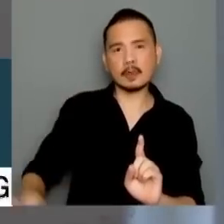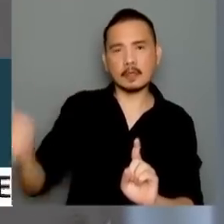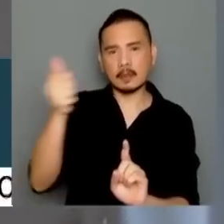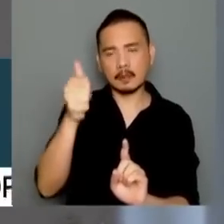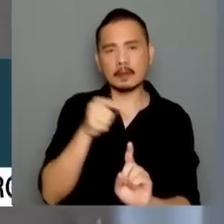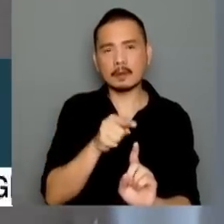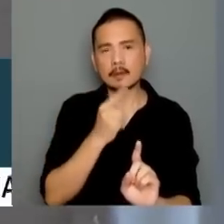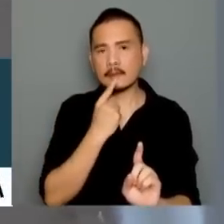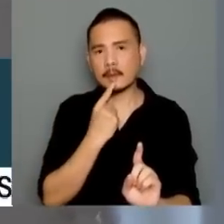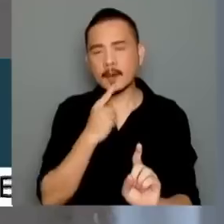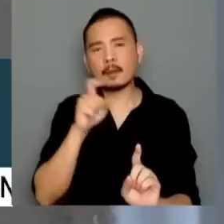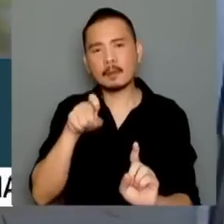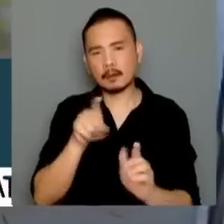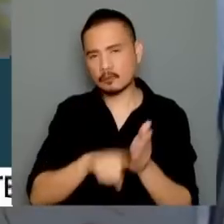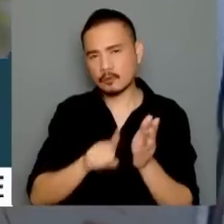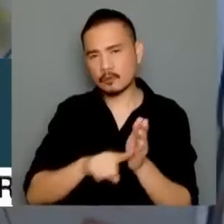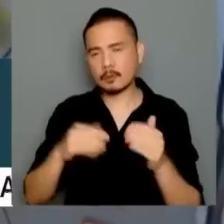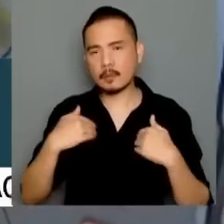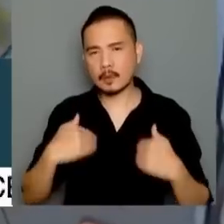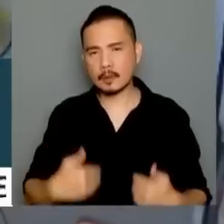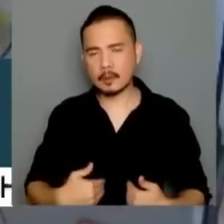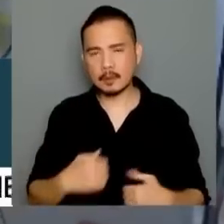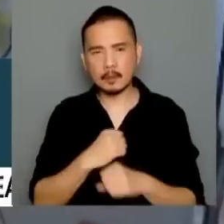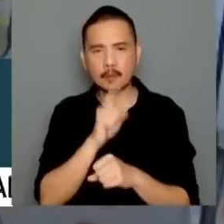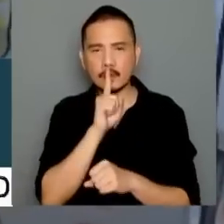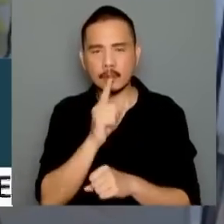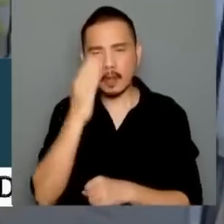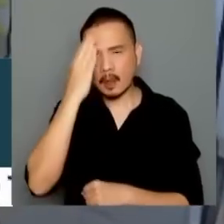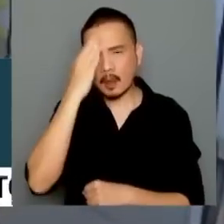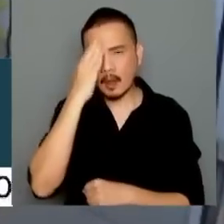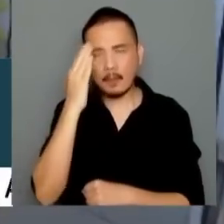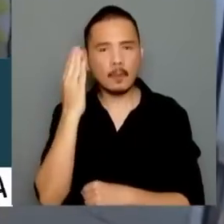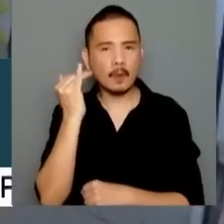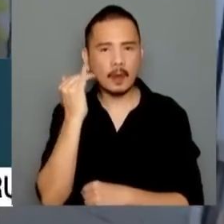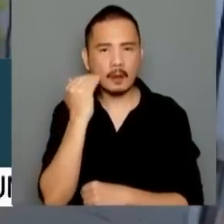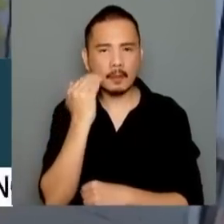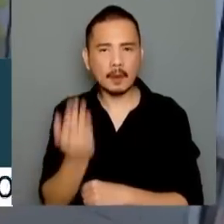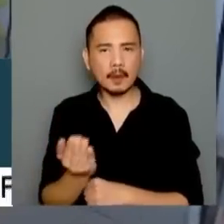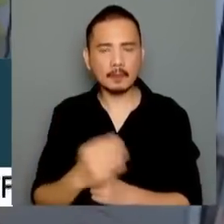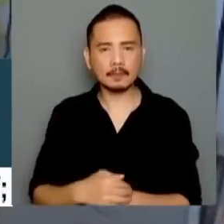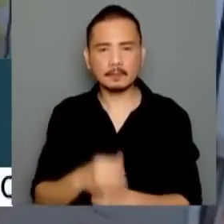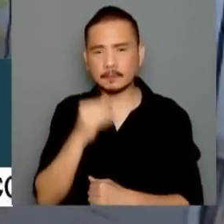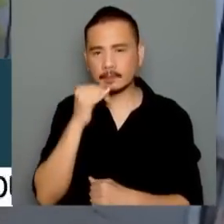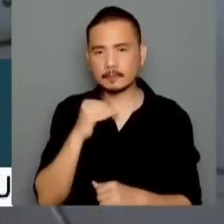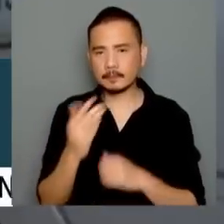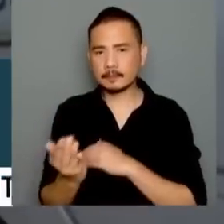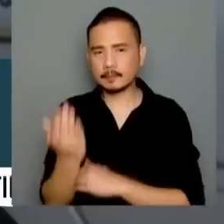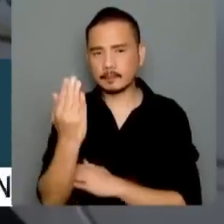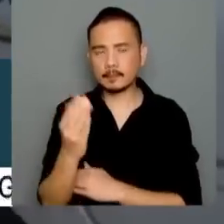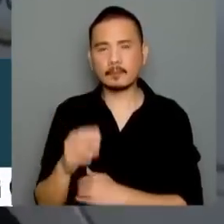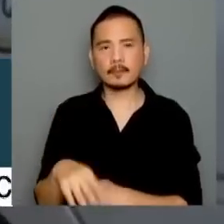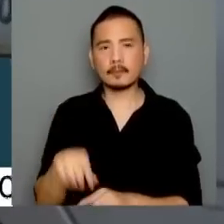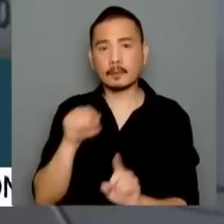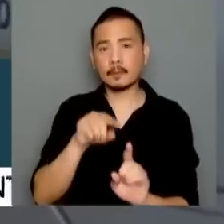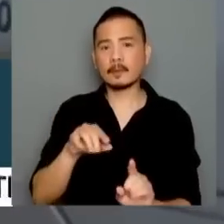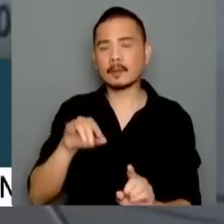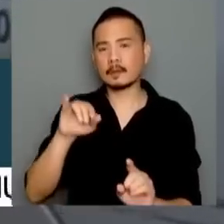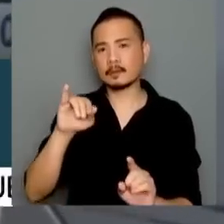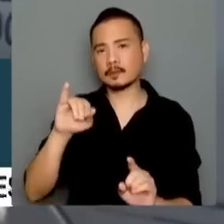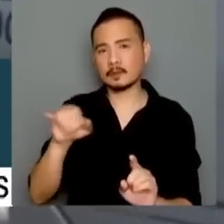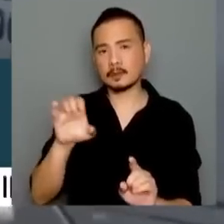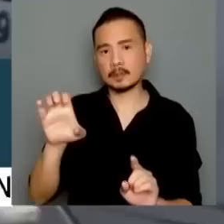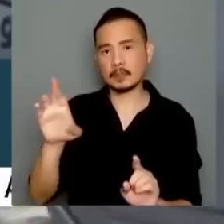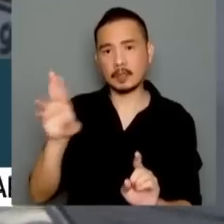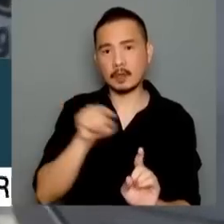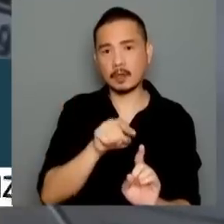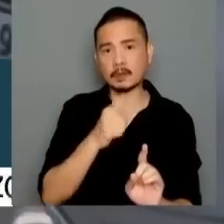will undergo autopsy to determine the causes of their death. Yesterday morning, Remulla said he will draft a memorandum of agreement